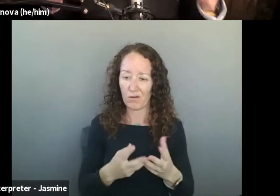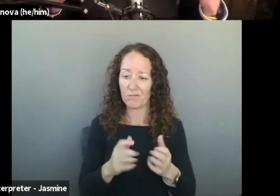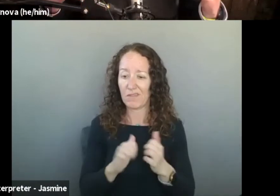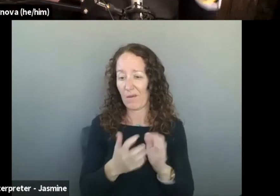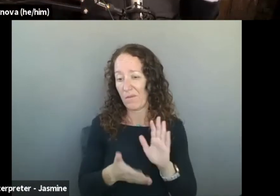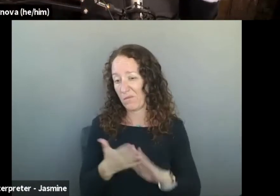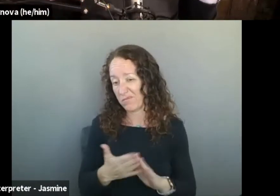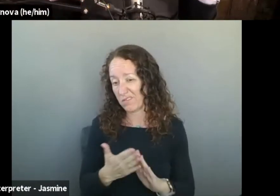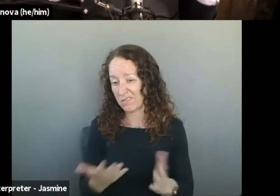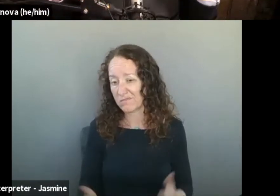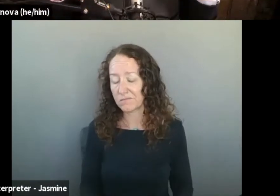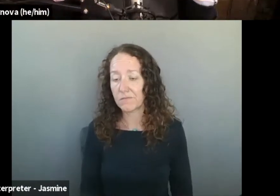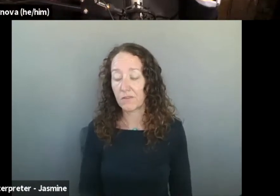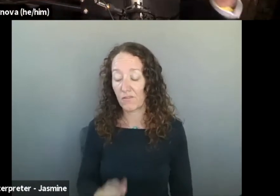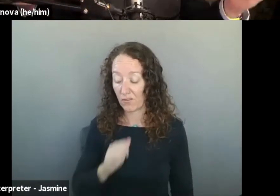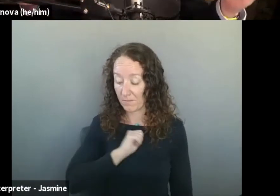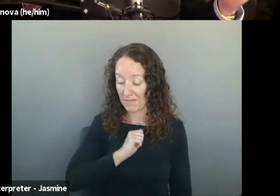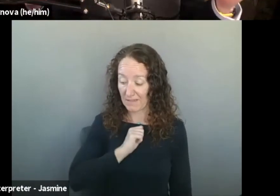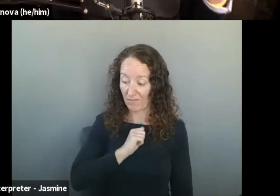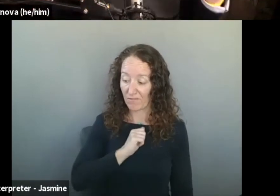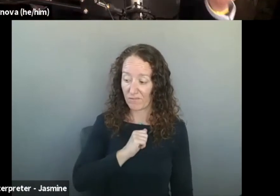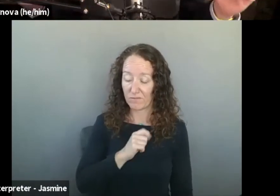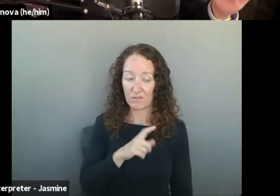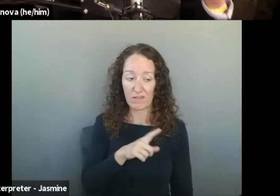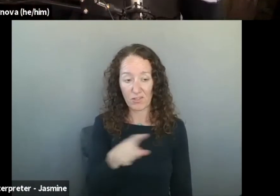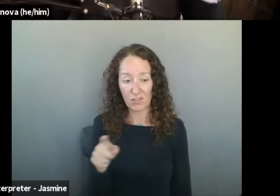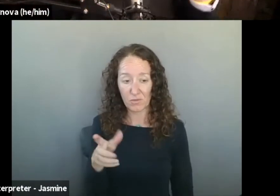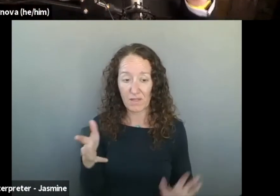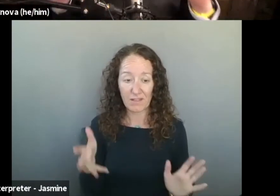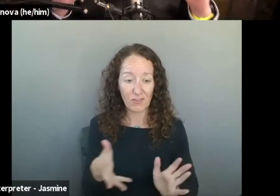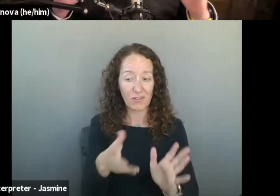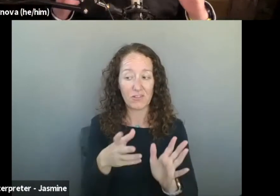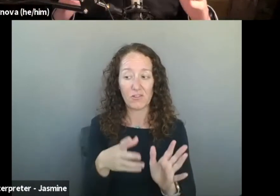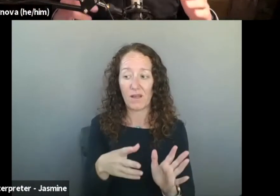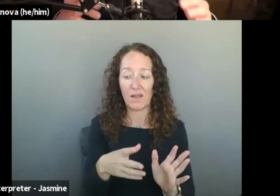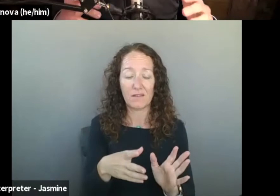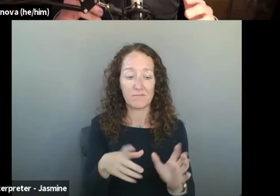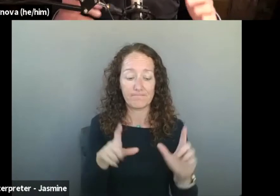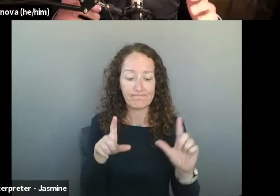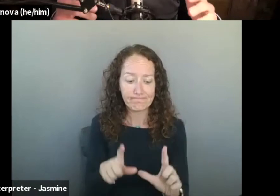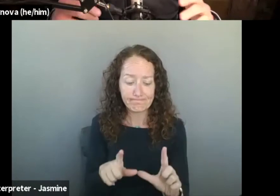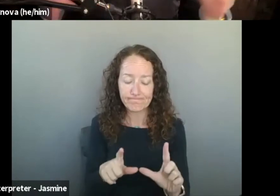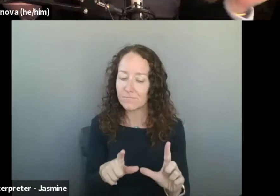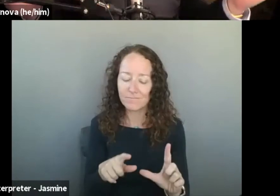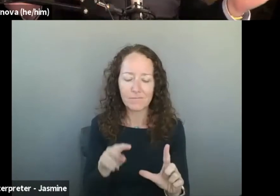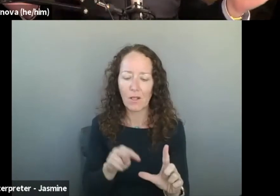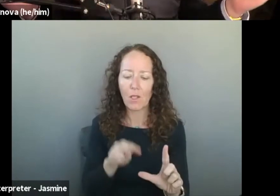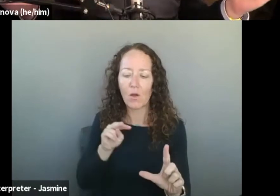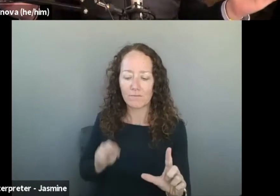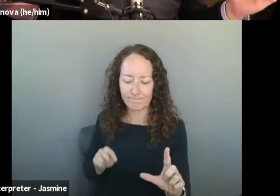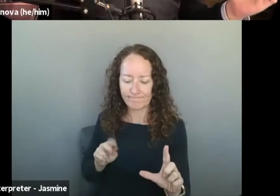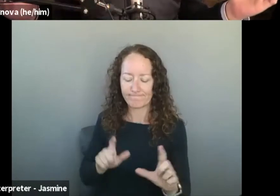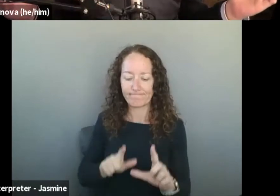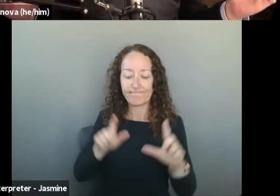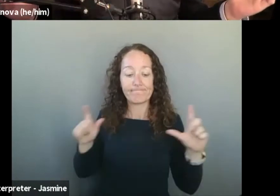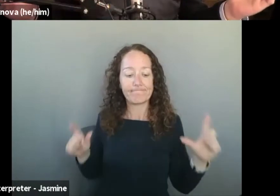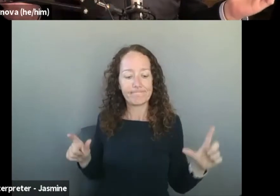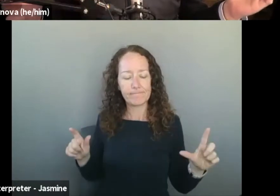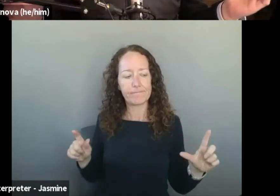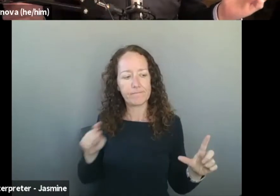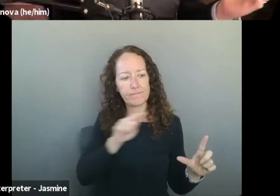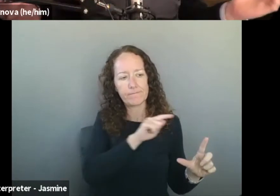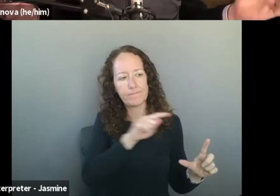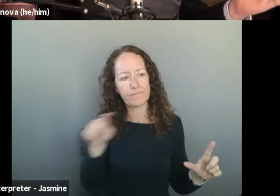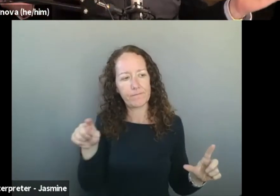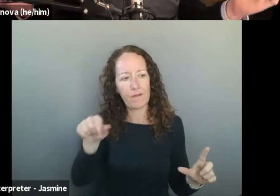myself encouraging to look beyond the traditional ecosystem in which we're working to see who else is doing stuff like this.